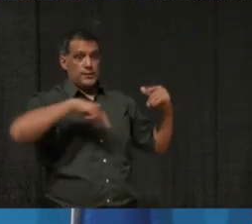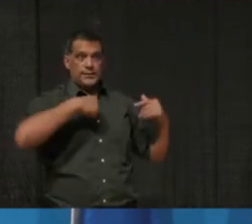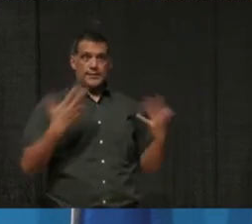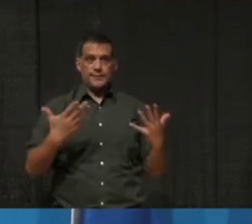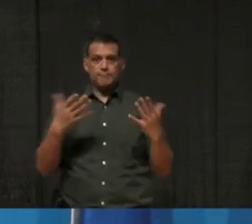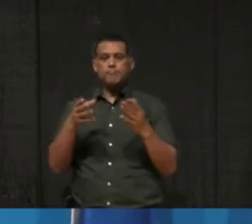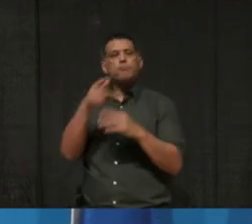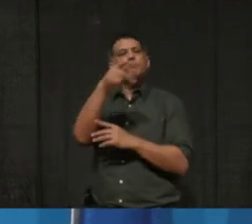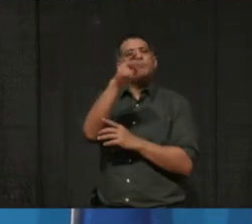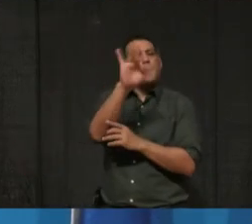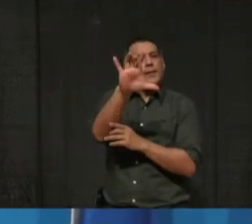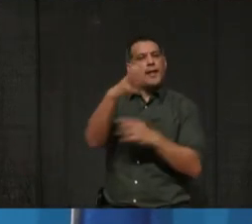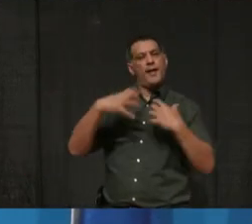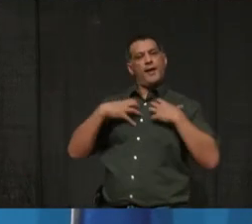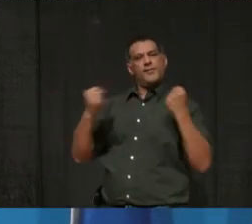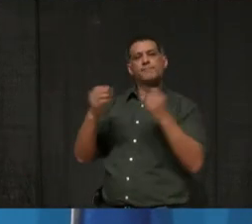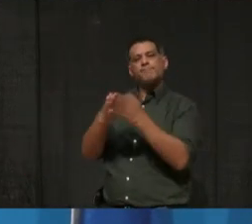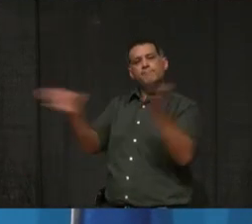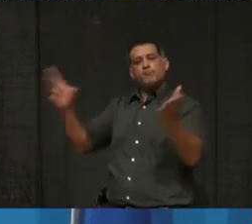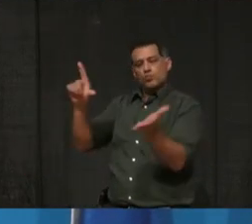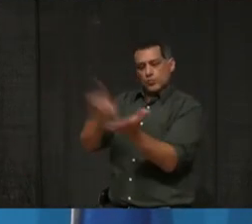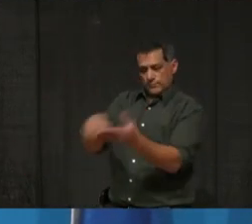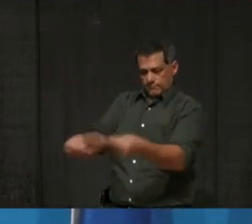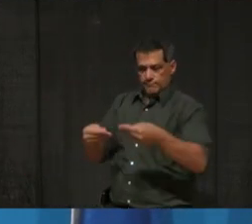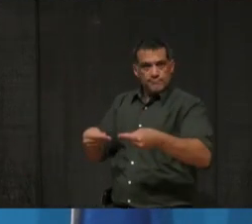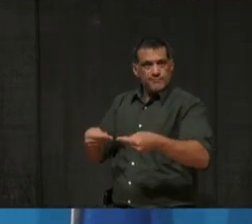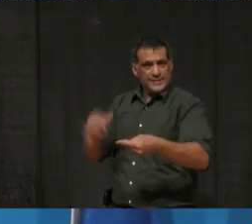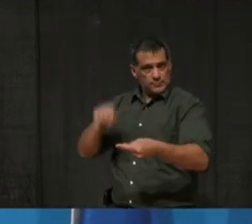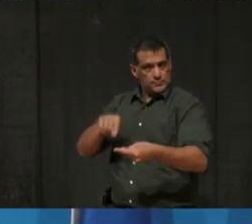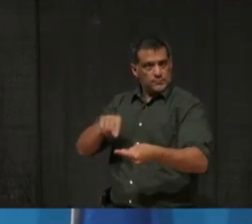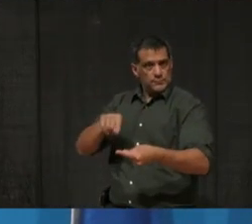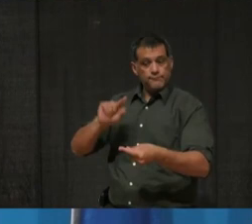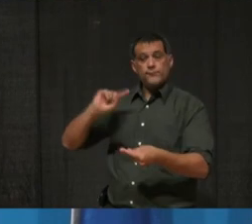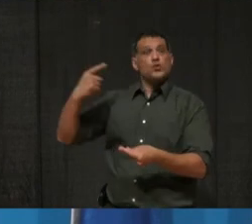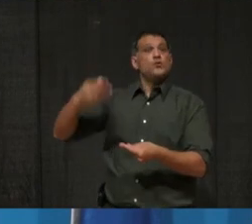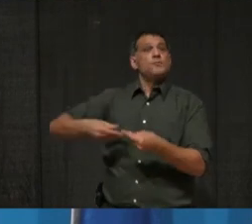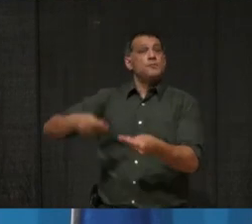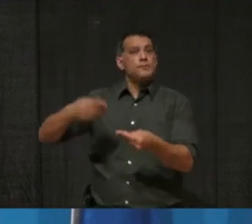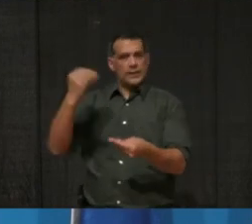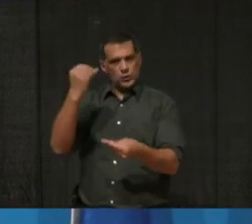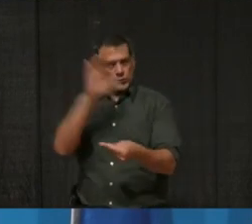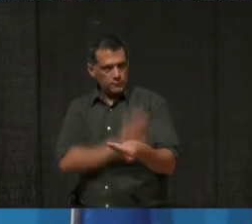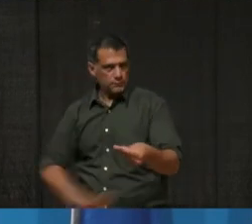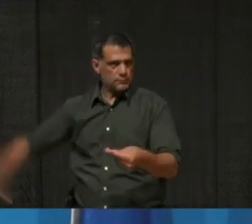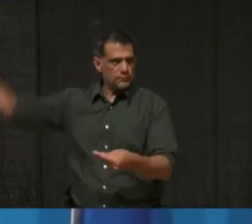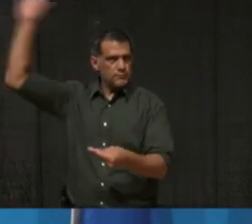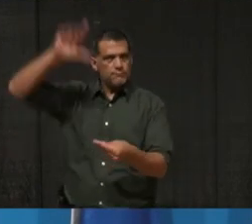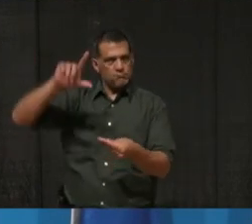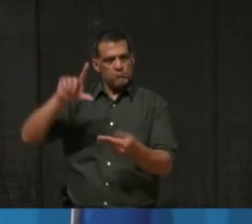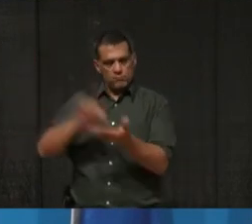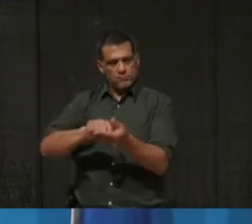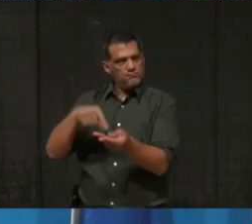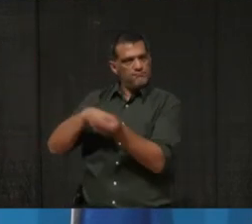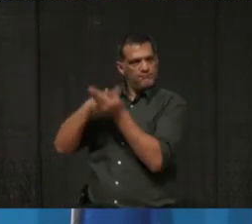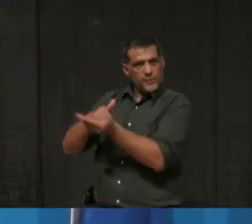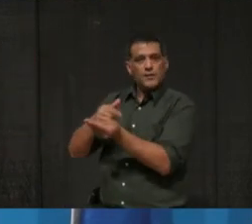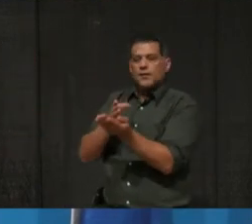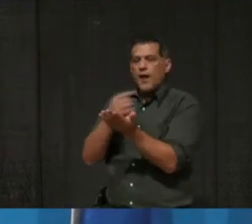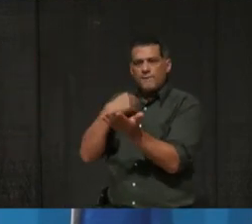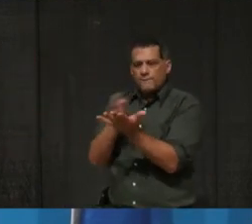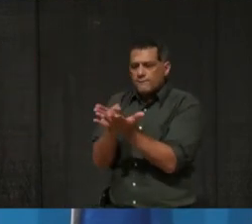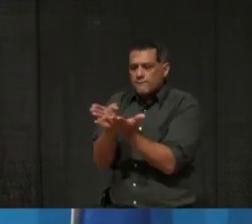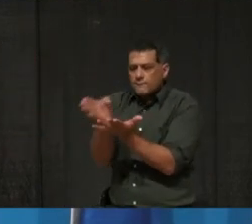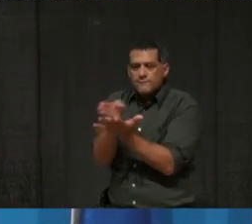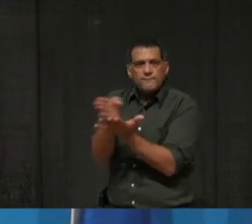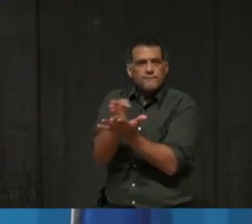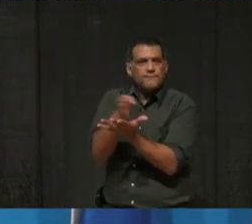have published, we're one of the first health units in the province to start publishing sector information by where we are seeing workplace outbreaks,